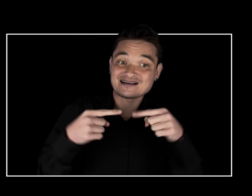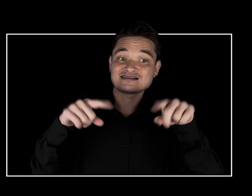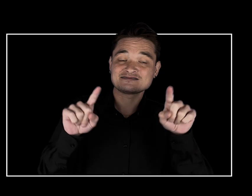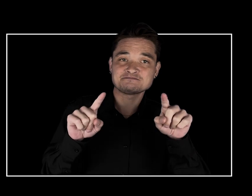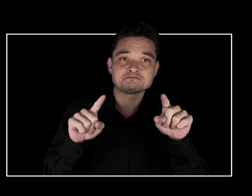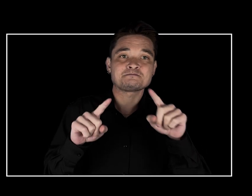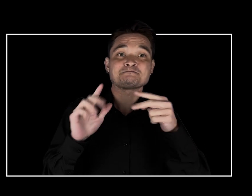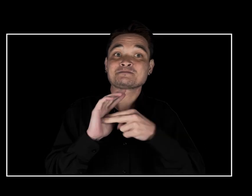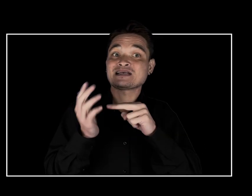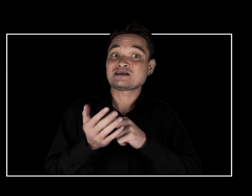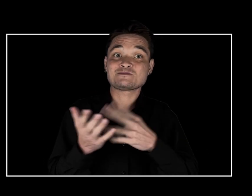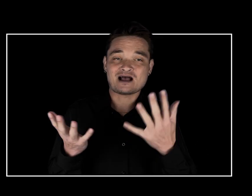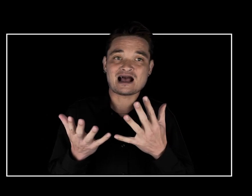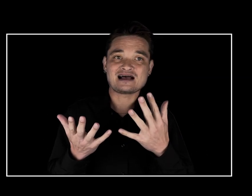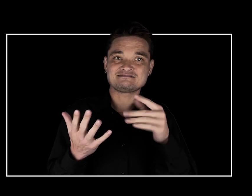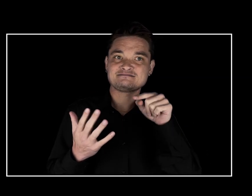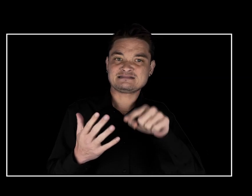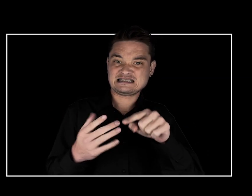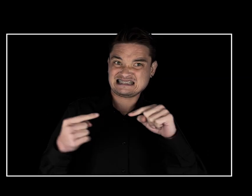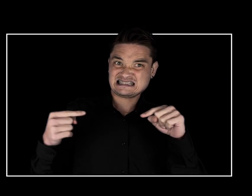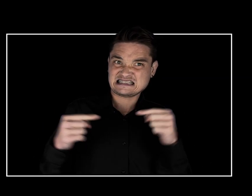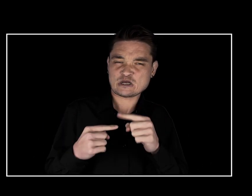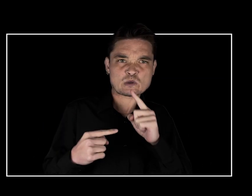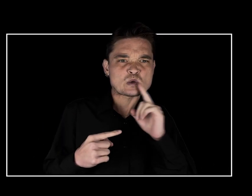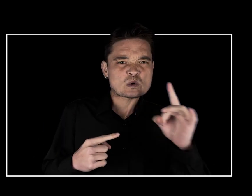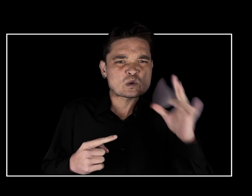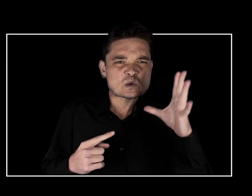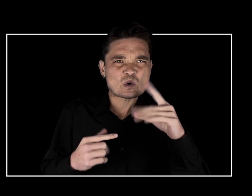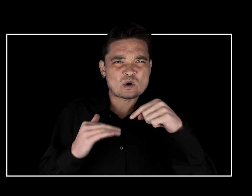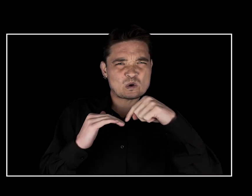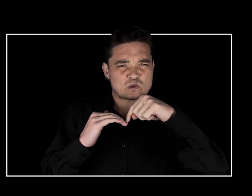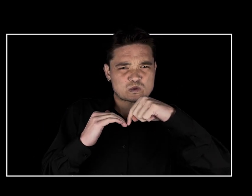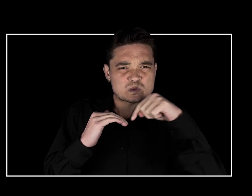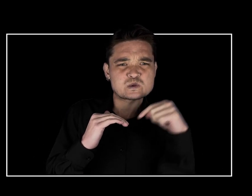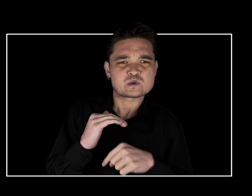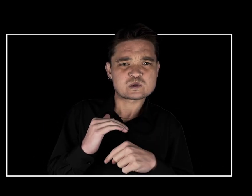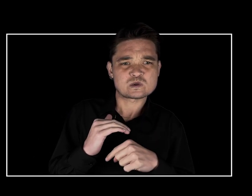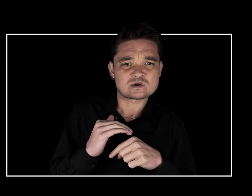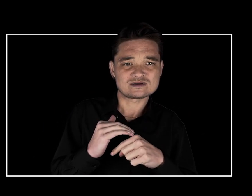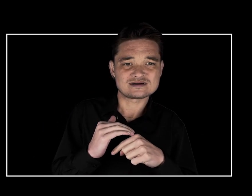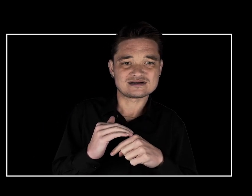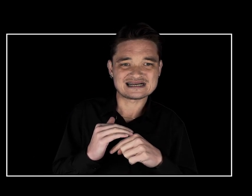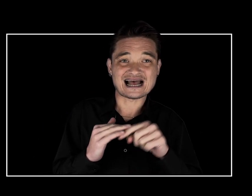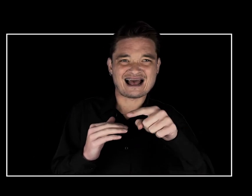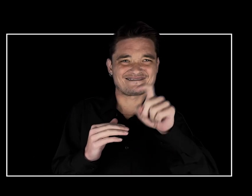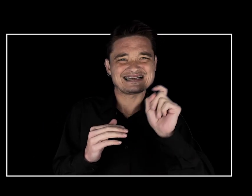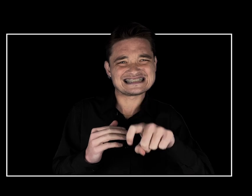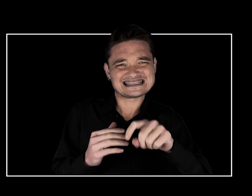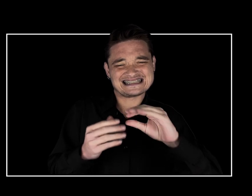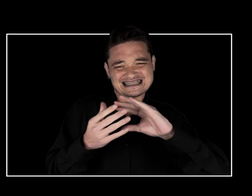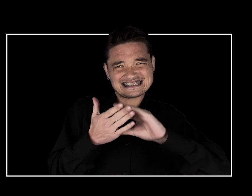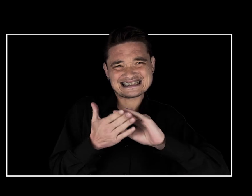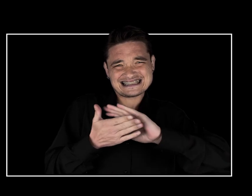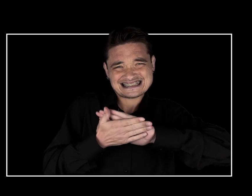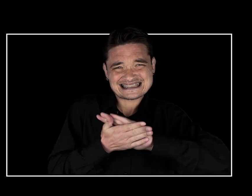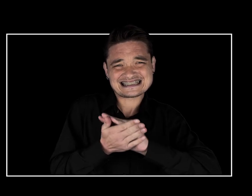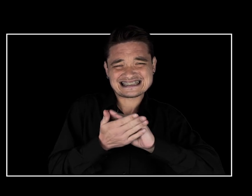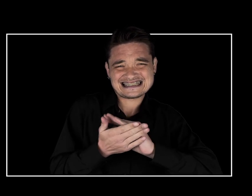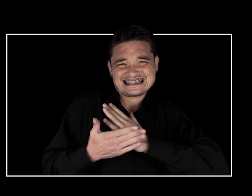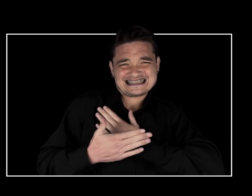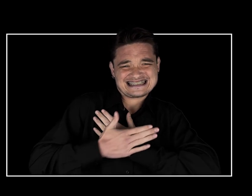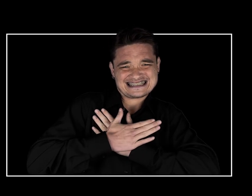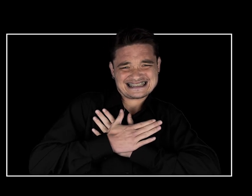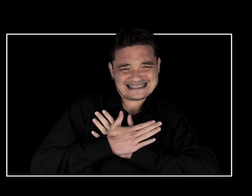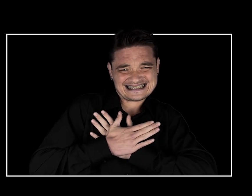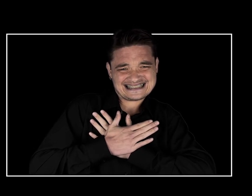deep within the wound. Pack the wound tightly with gauze or other absorbent cloth. After fully